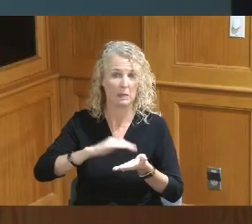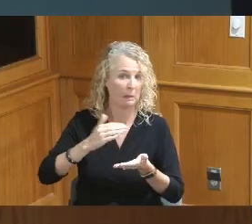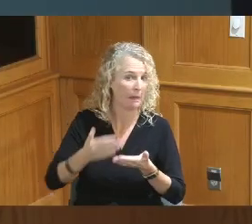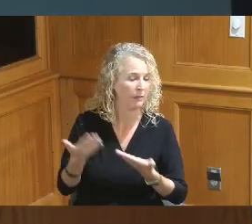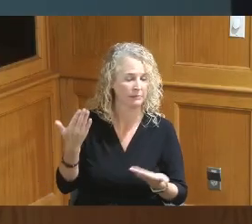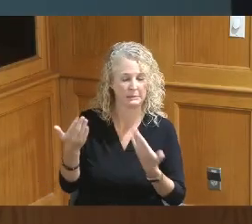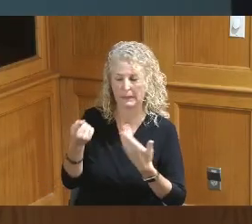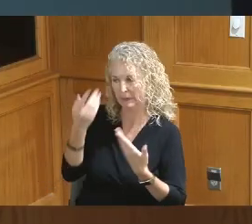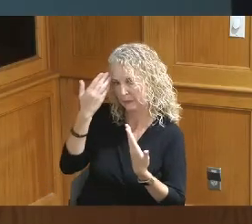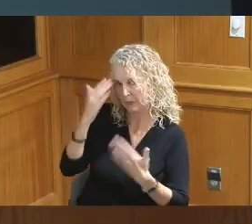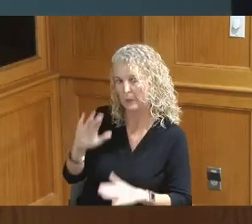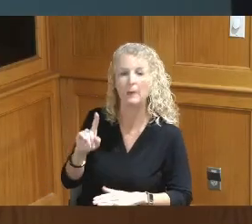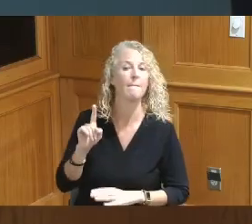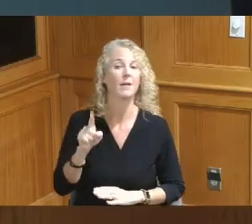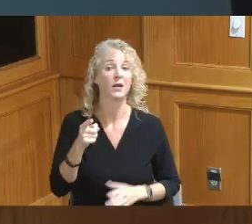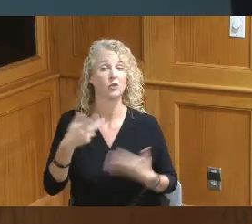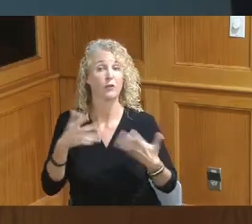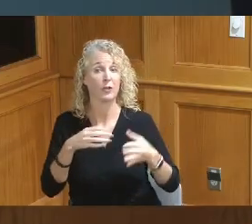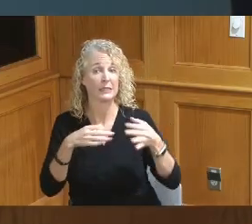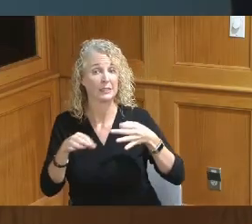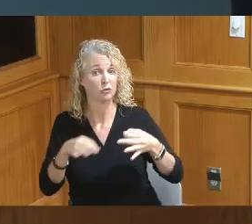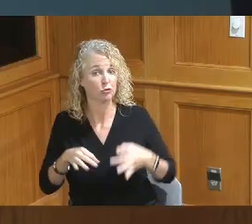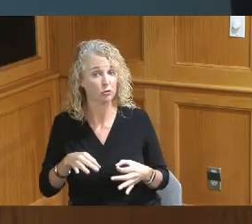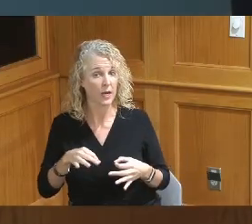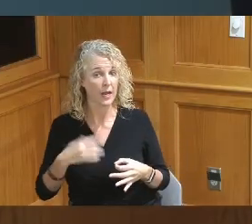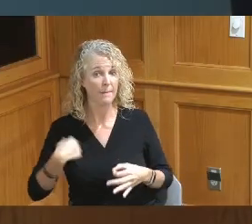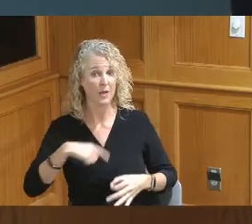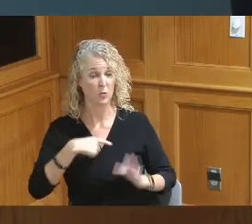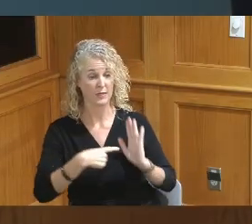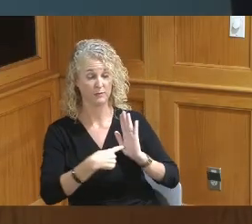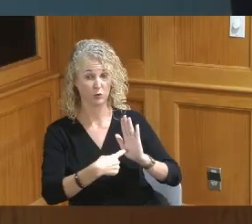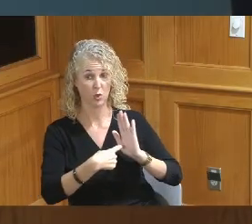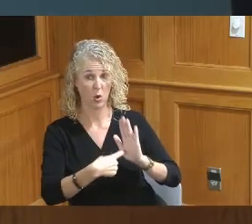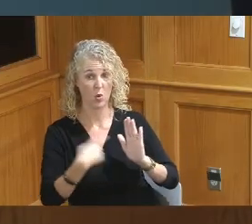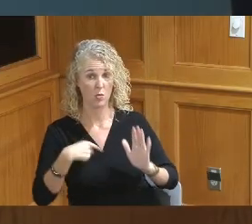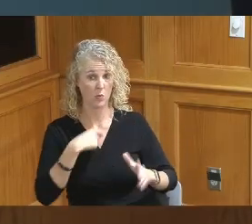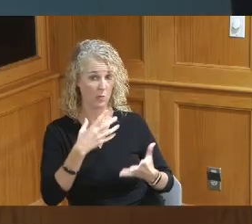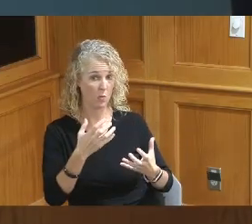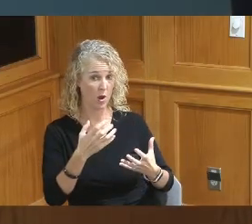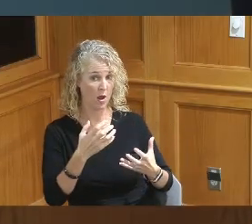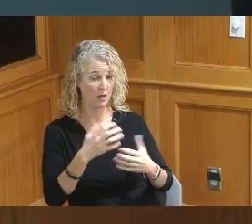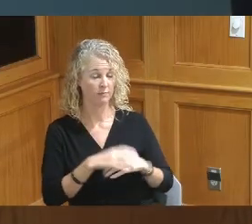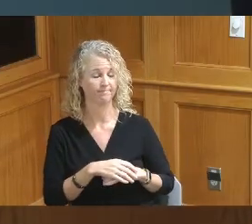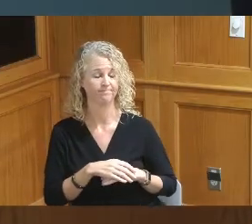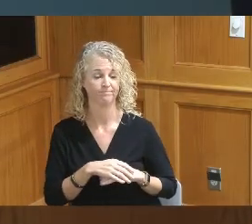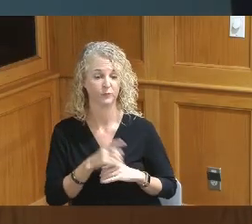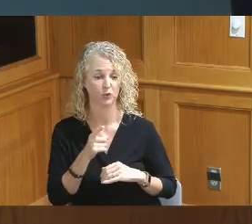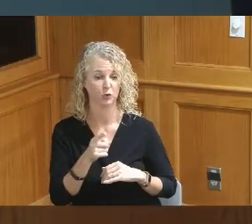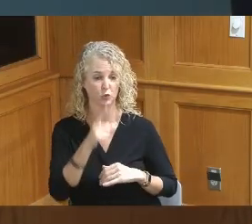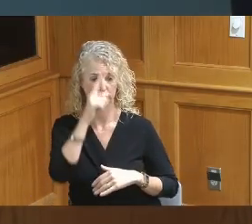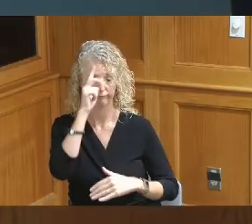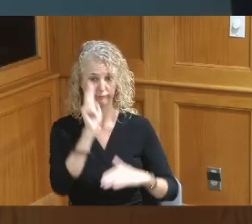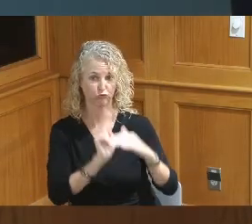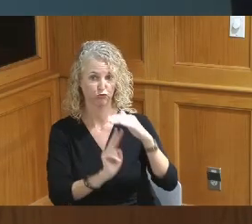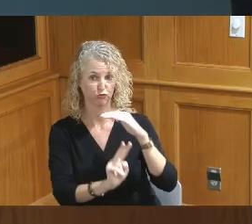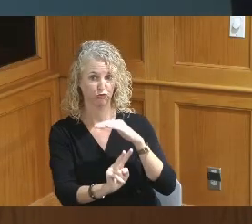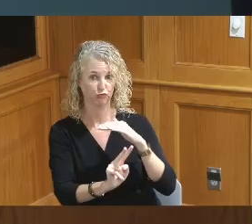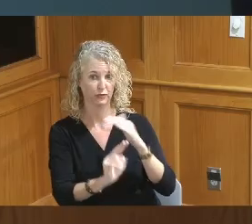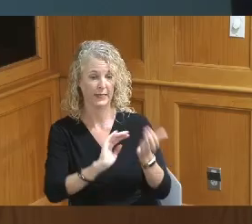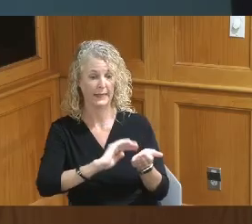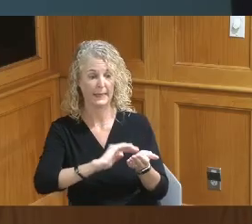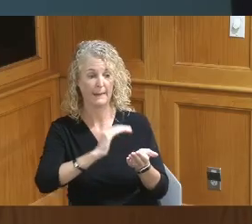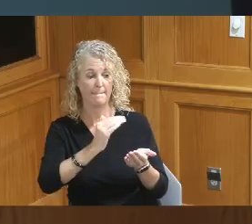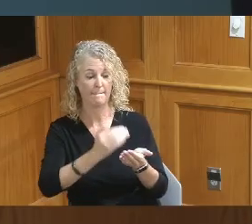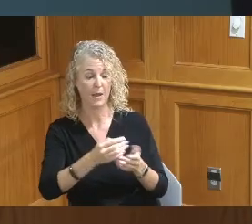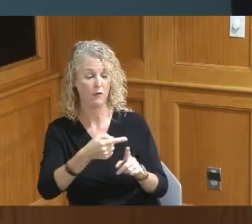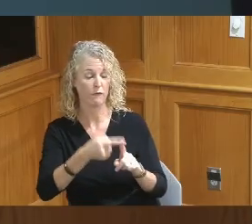this, but from what you've described and what we've indicated we're interested in, what do you anticipate that investment amount would be